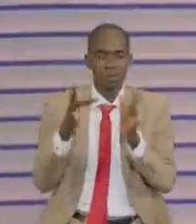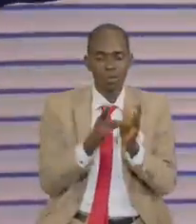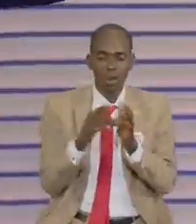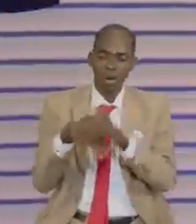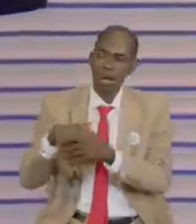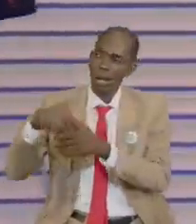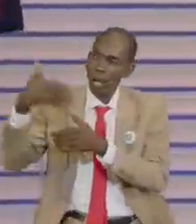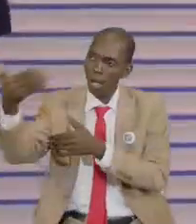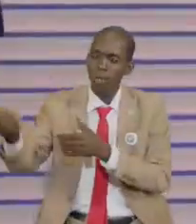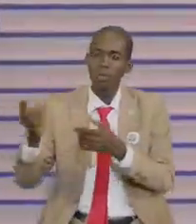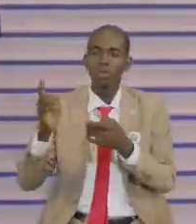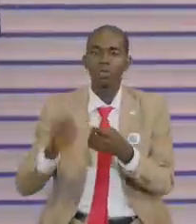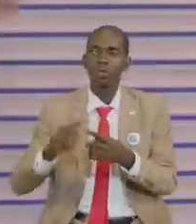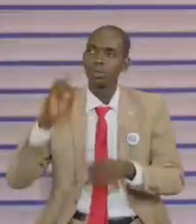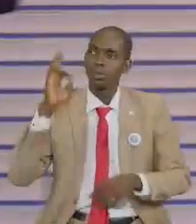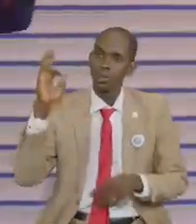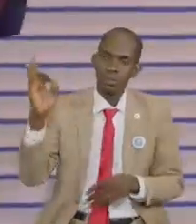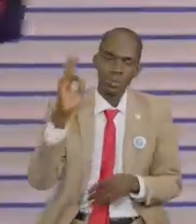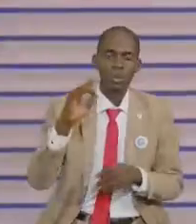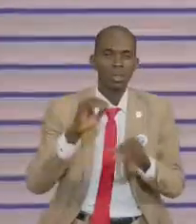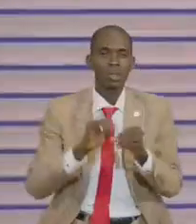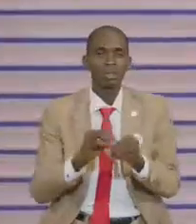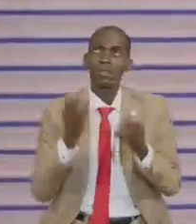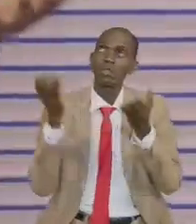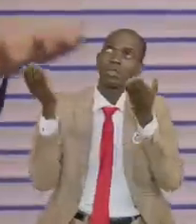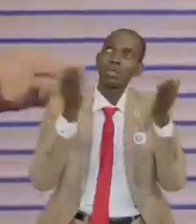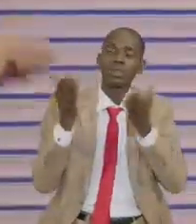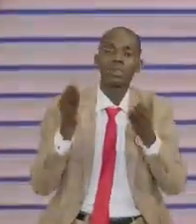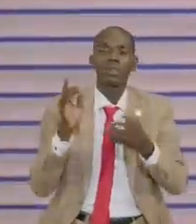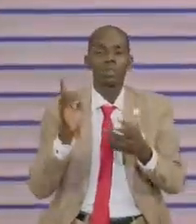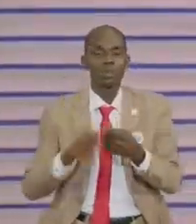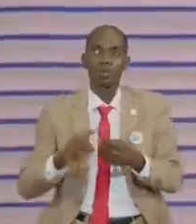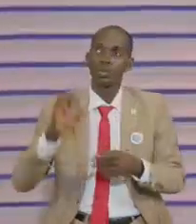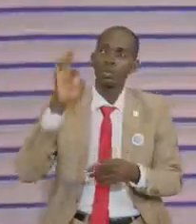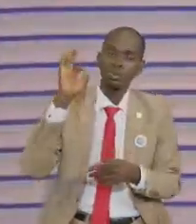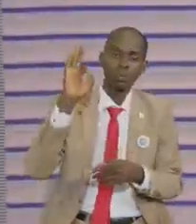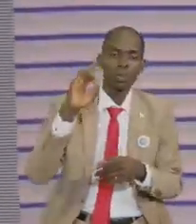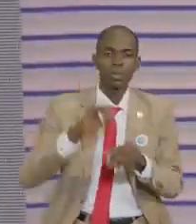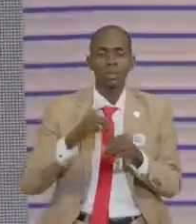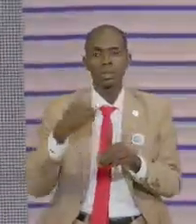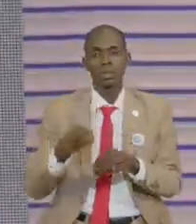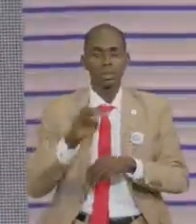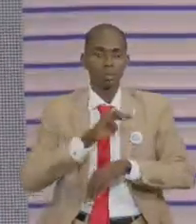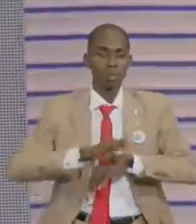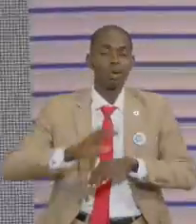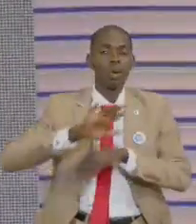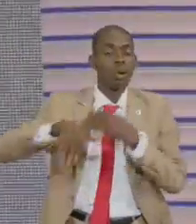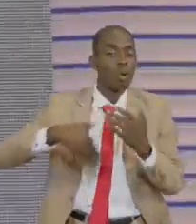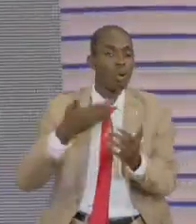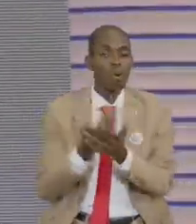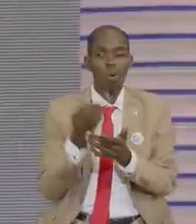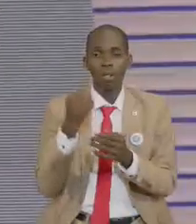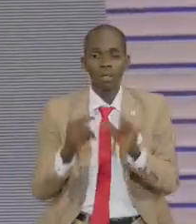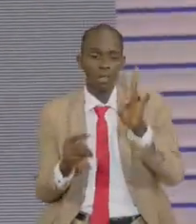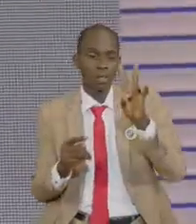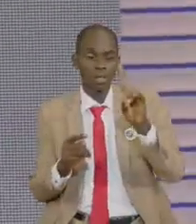the field of service, into the field of ministry. All the 70 came back and they